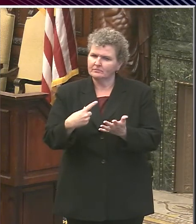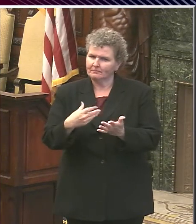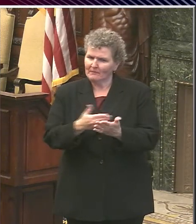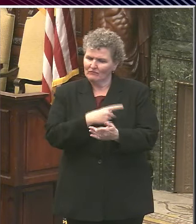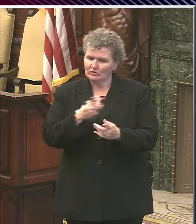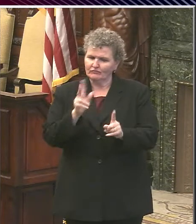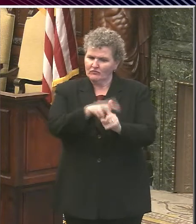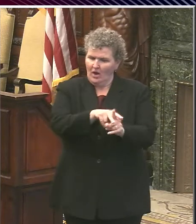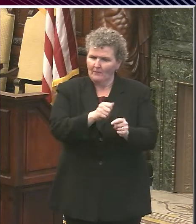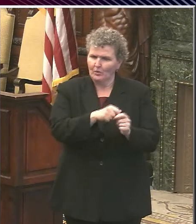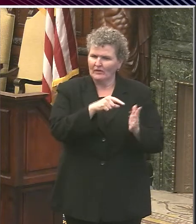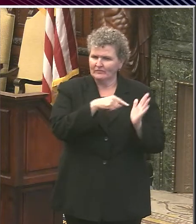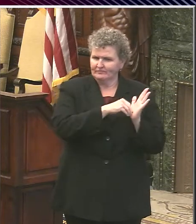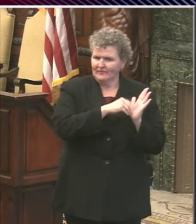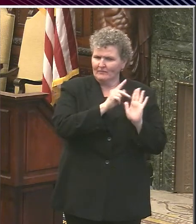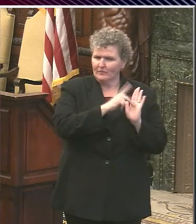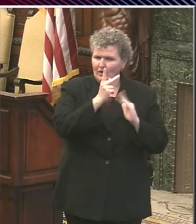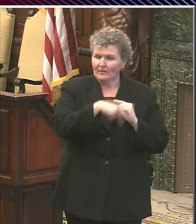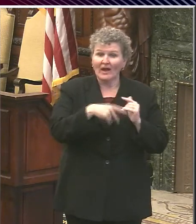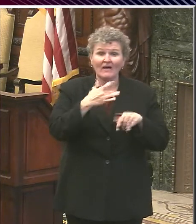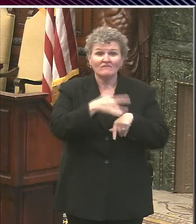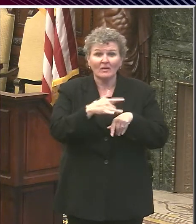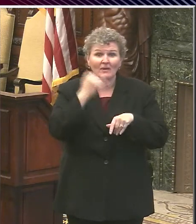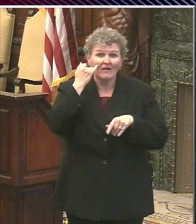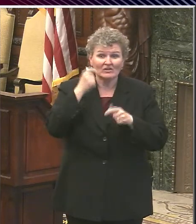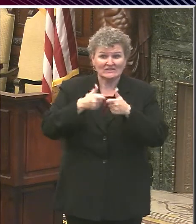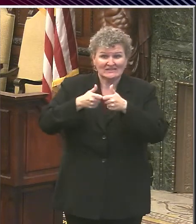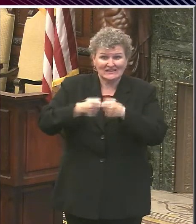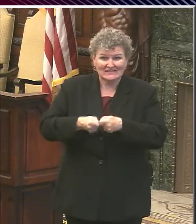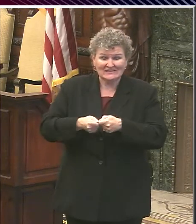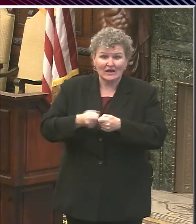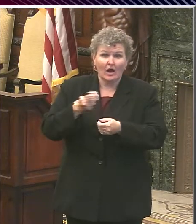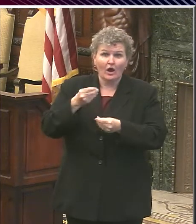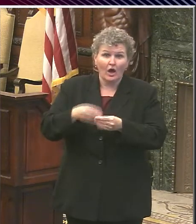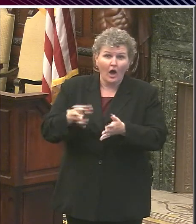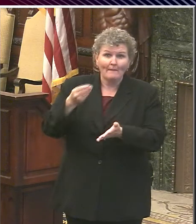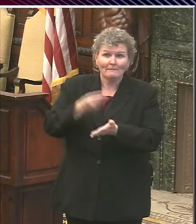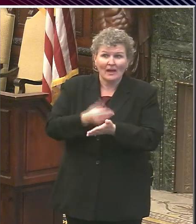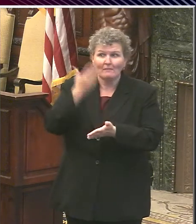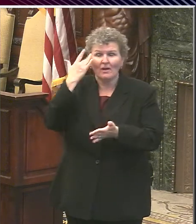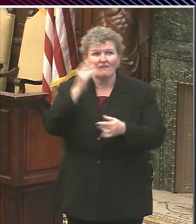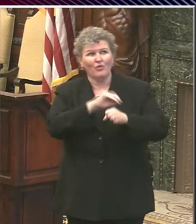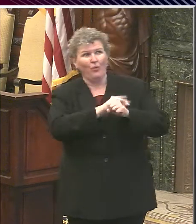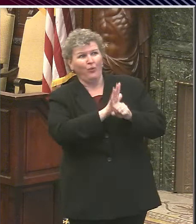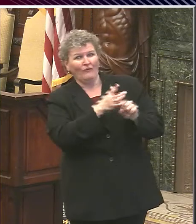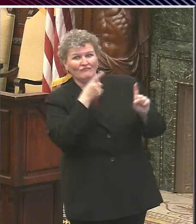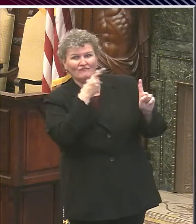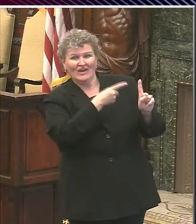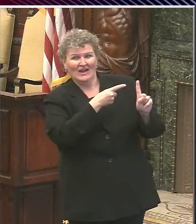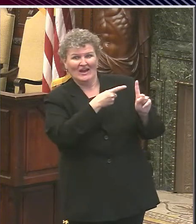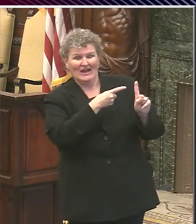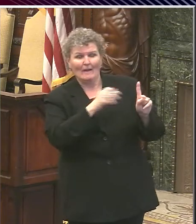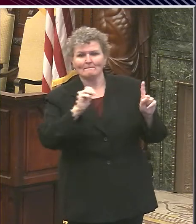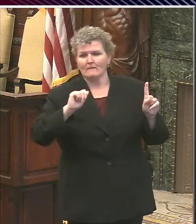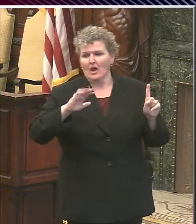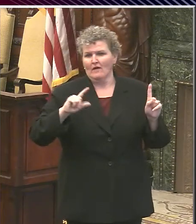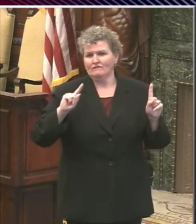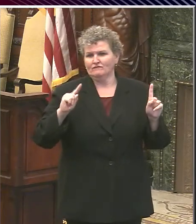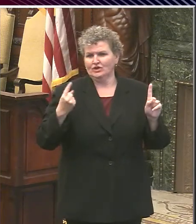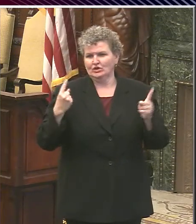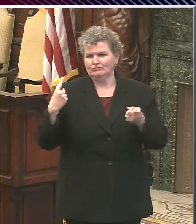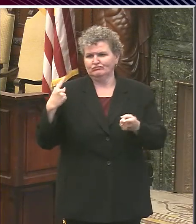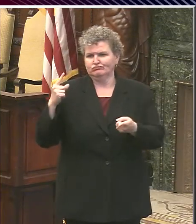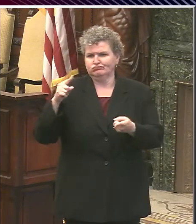is available if a tenant has lost income due to COVID between March 1st and going forward through December